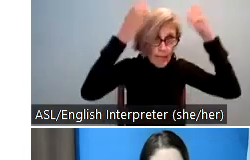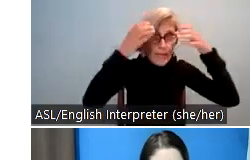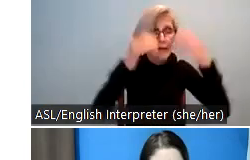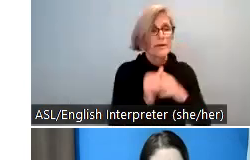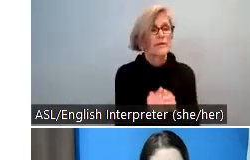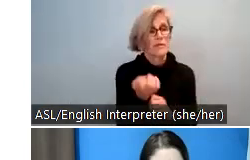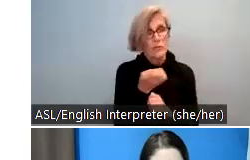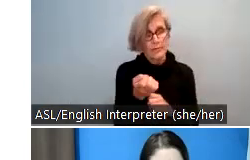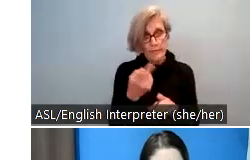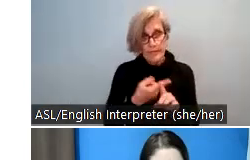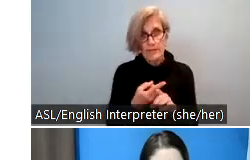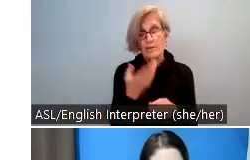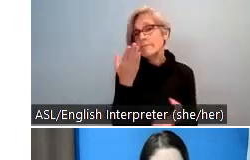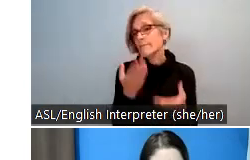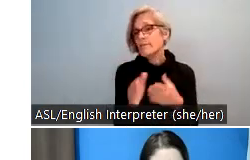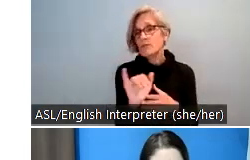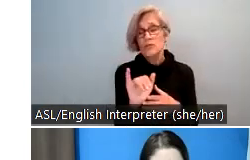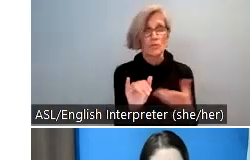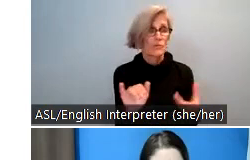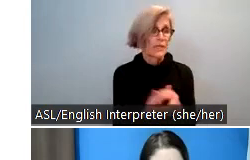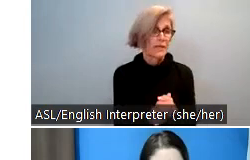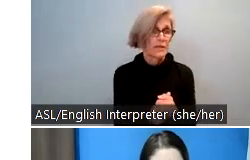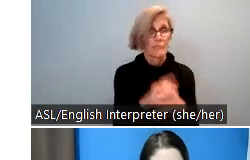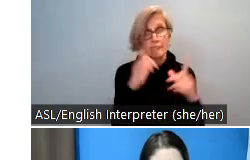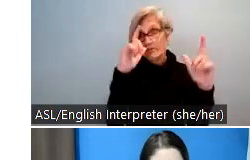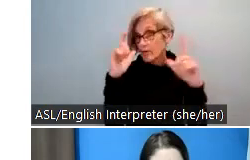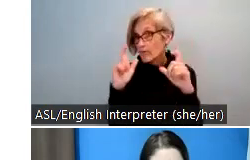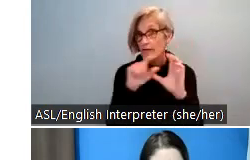It may also include services such as photography and videography.